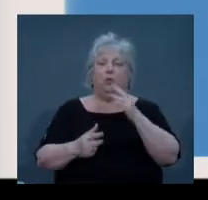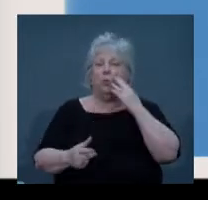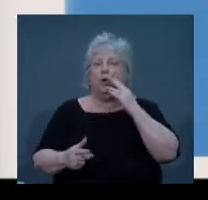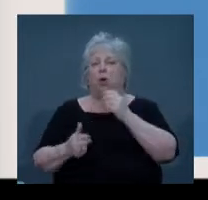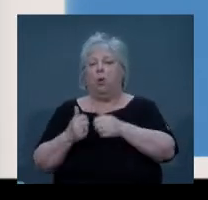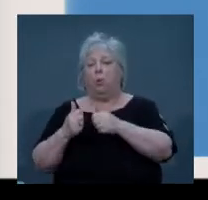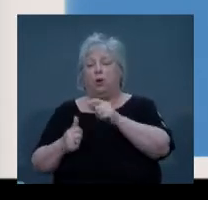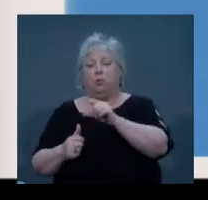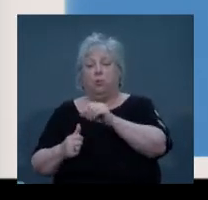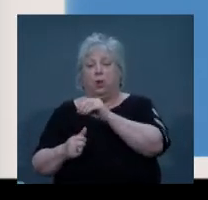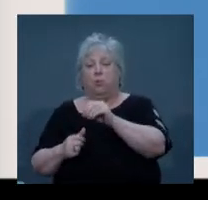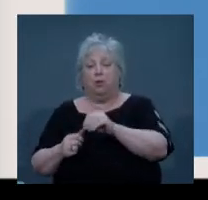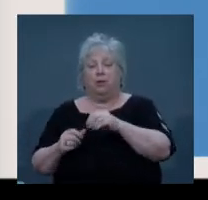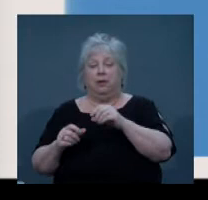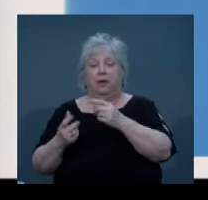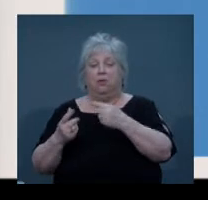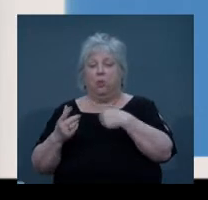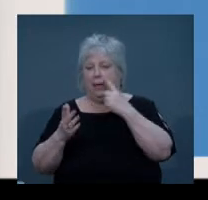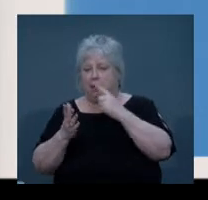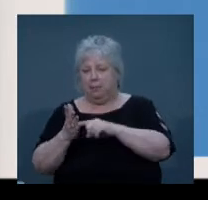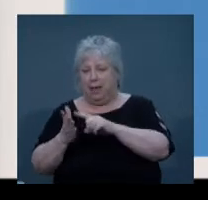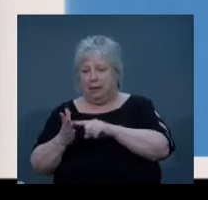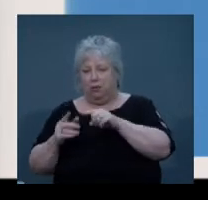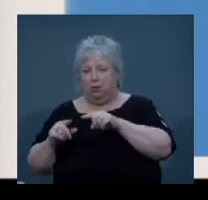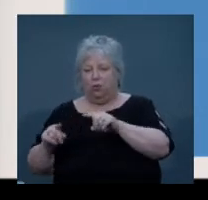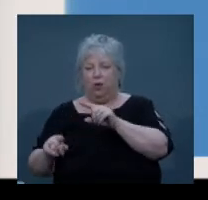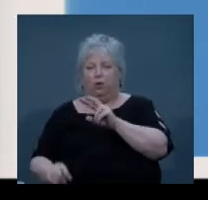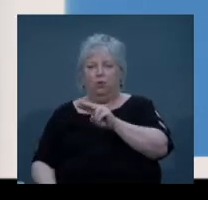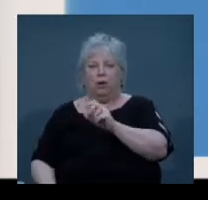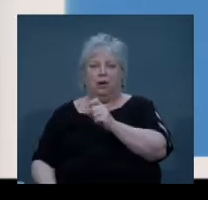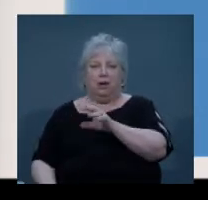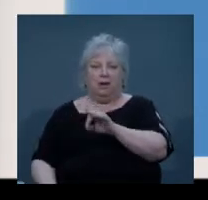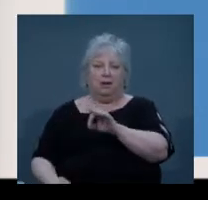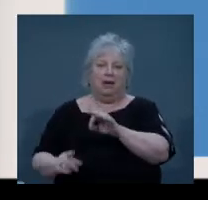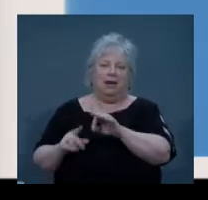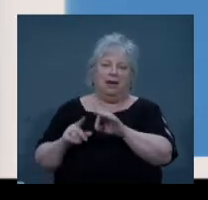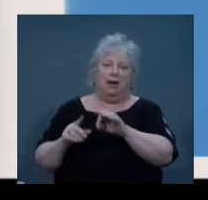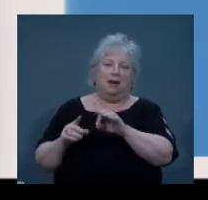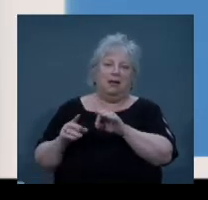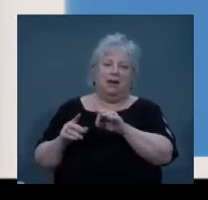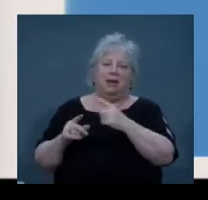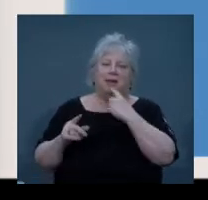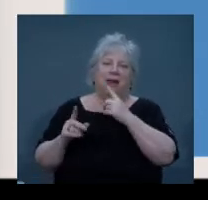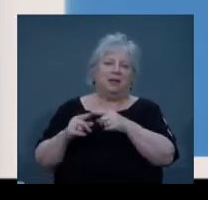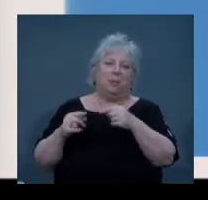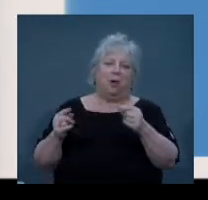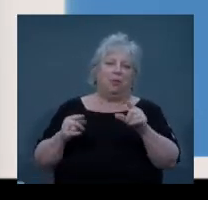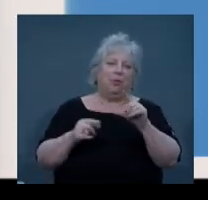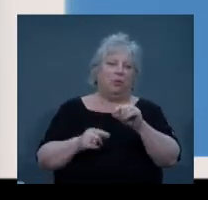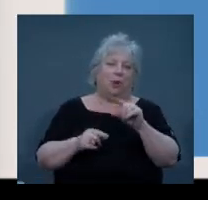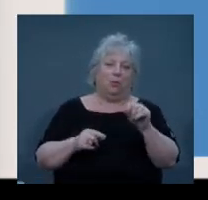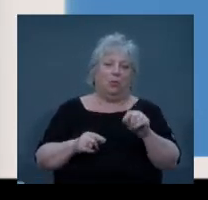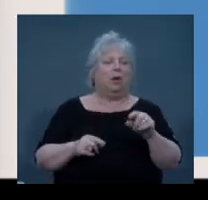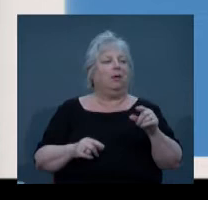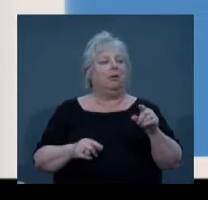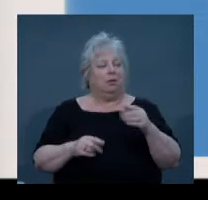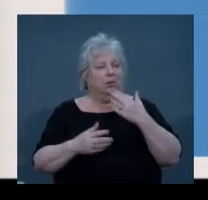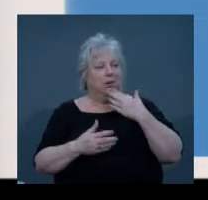in 2019 versus 2020. Good. Yes. Question, do we have enough rental